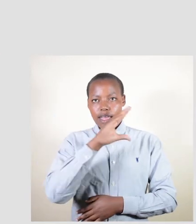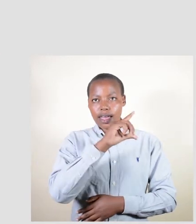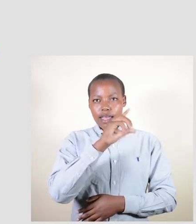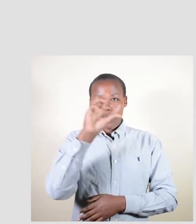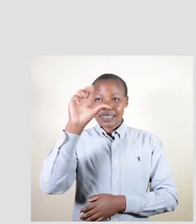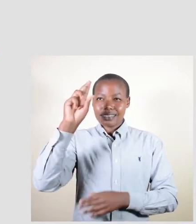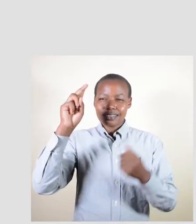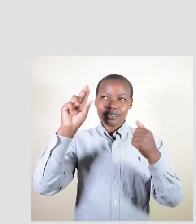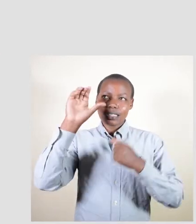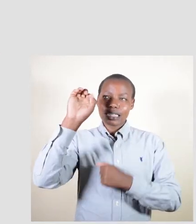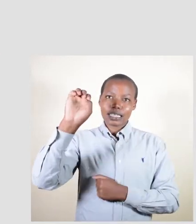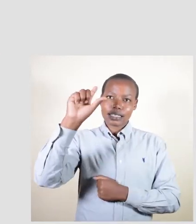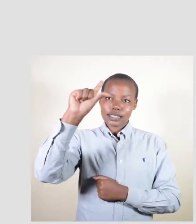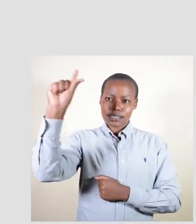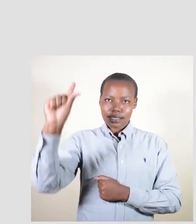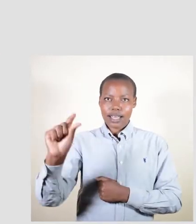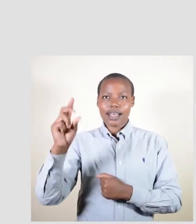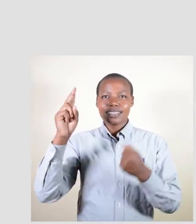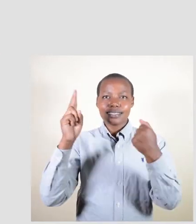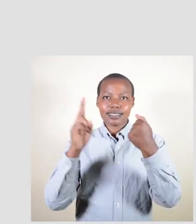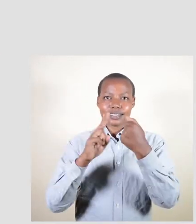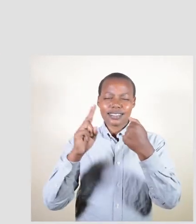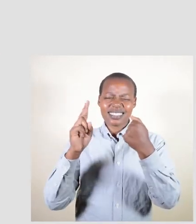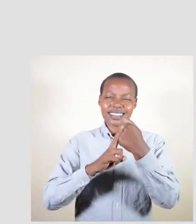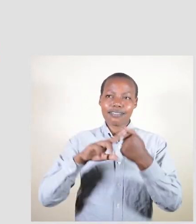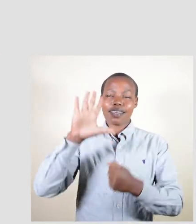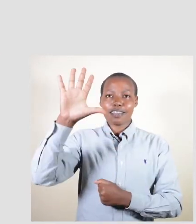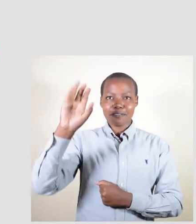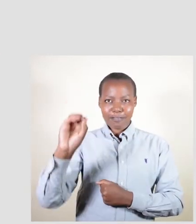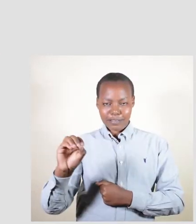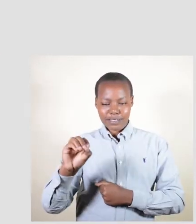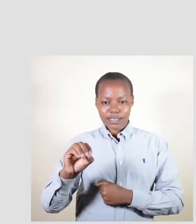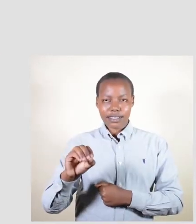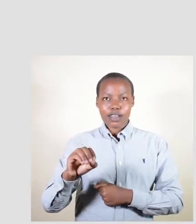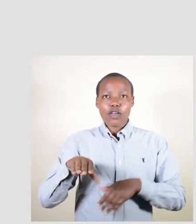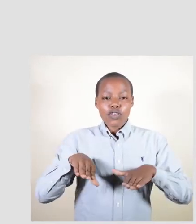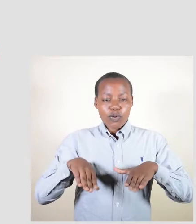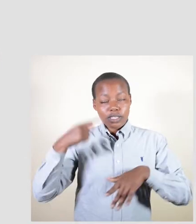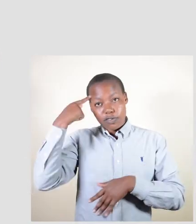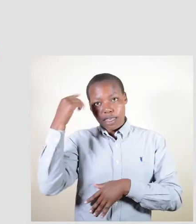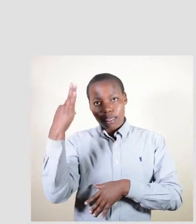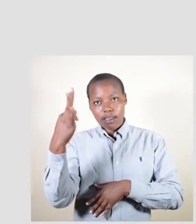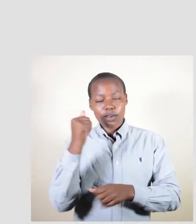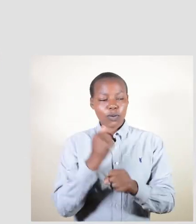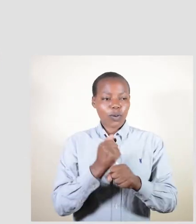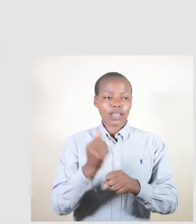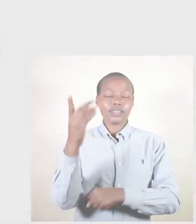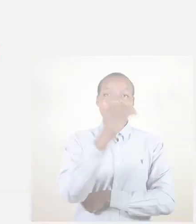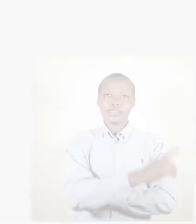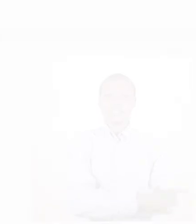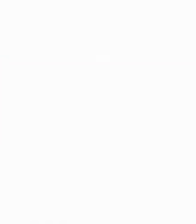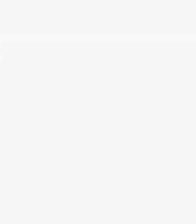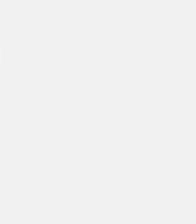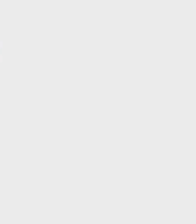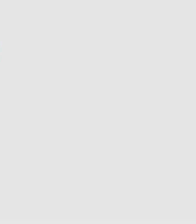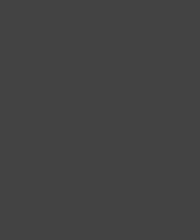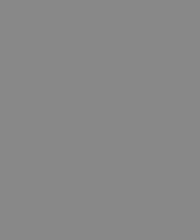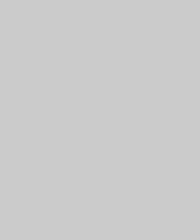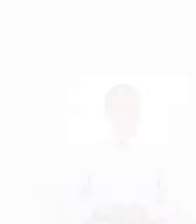2,550 for the logbook at 750 shillings. The timeline is 3 working days.